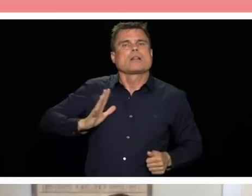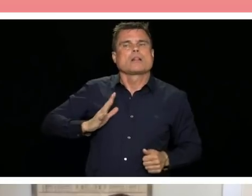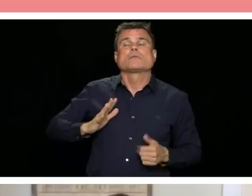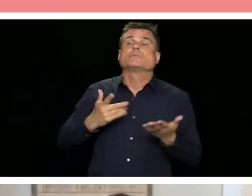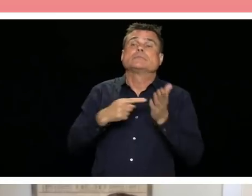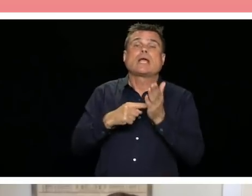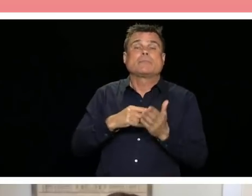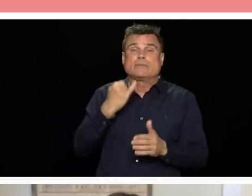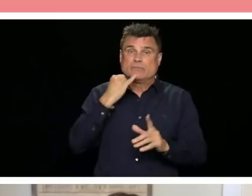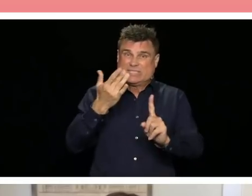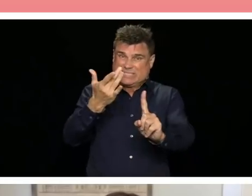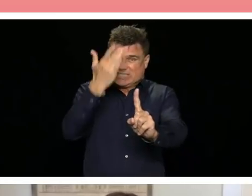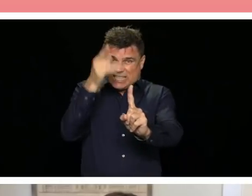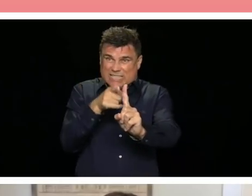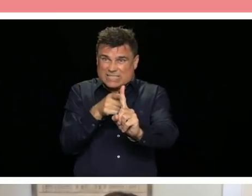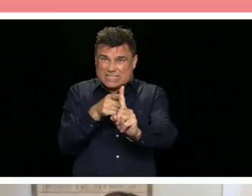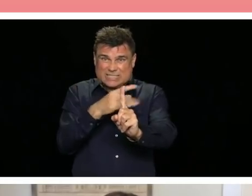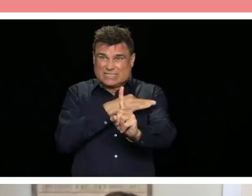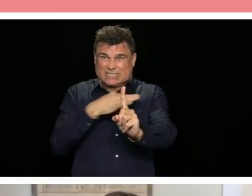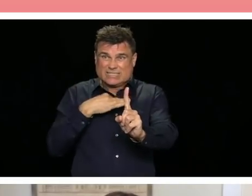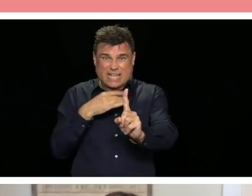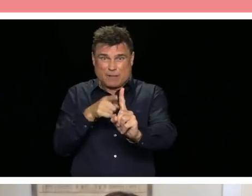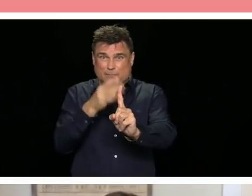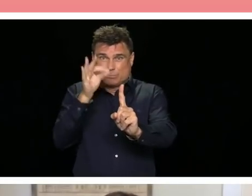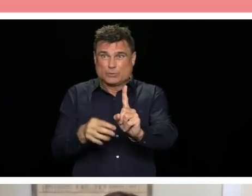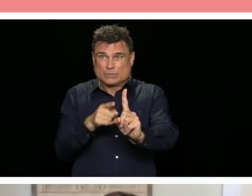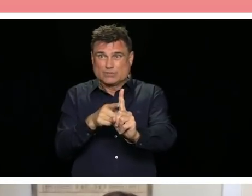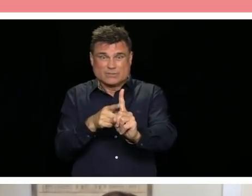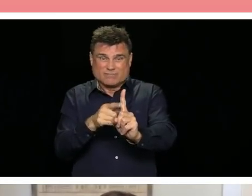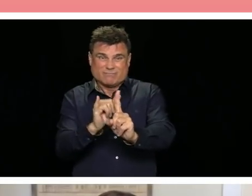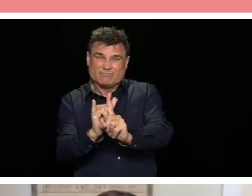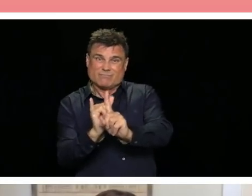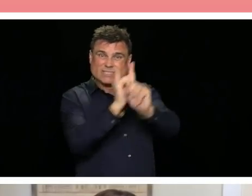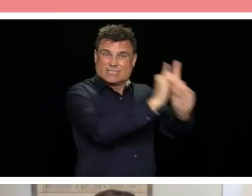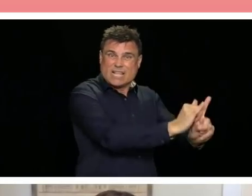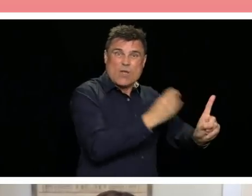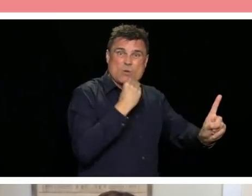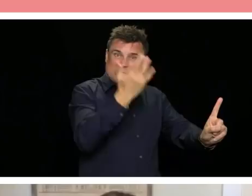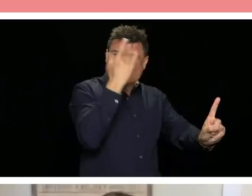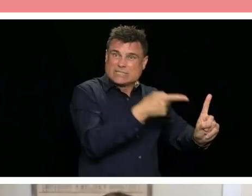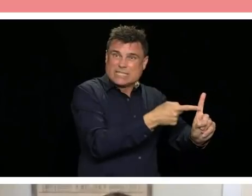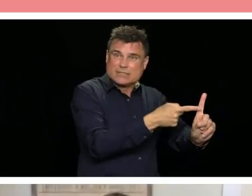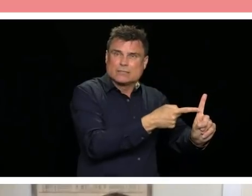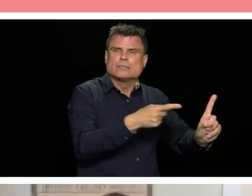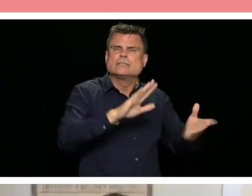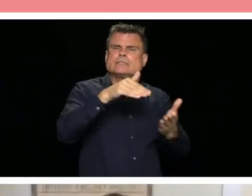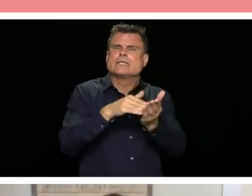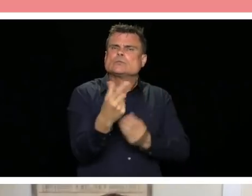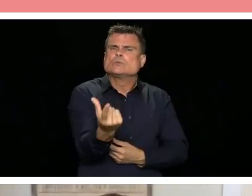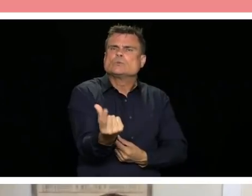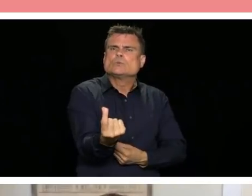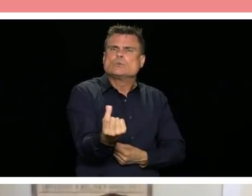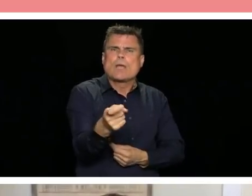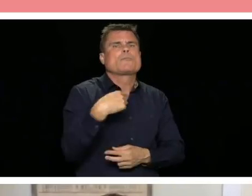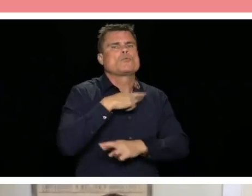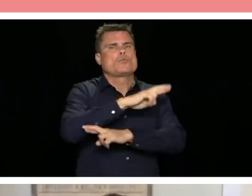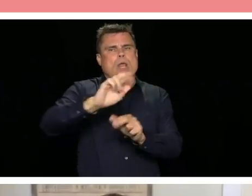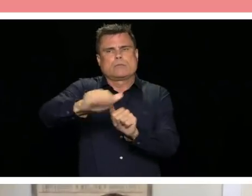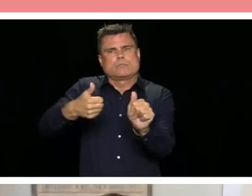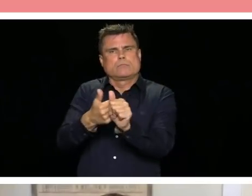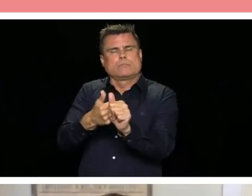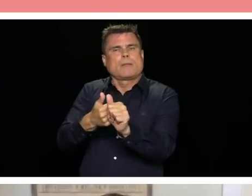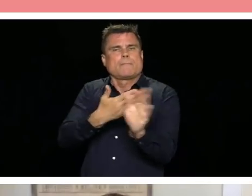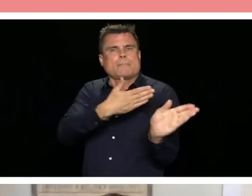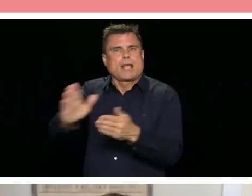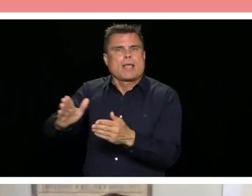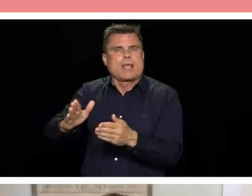to a place where if we do all of our good hand hygiene, all of the environmental cleaning we'll be in a very safe place for